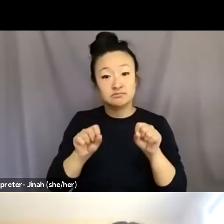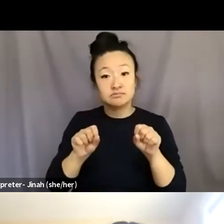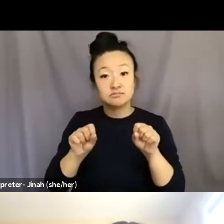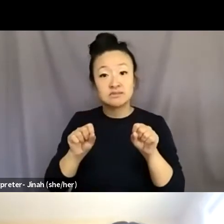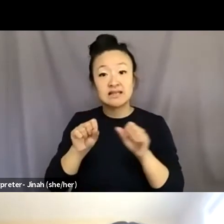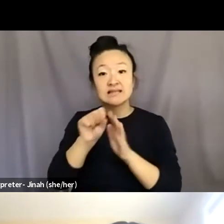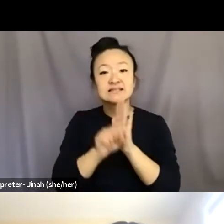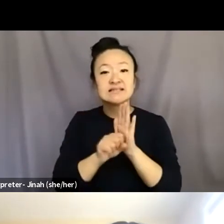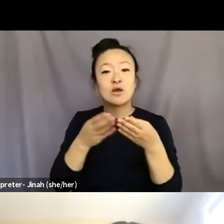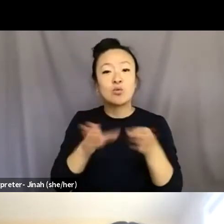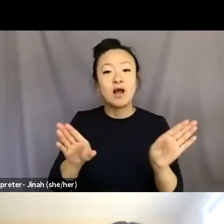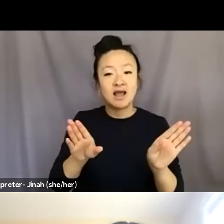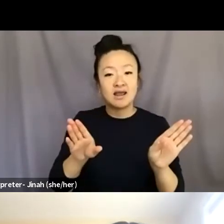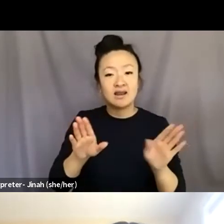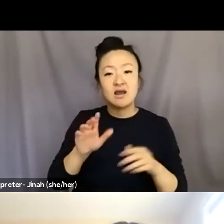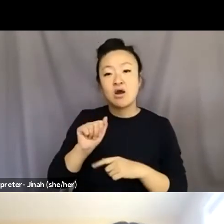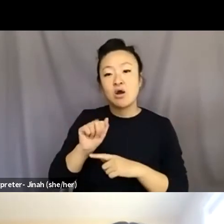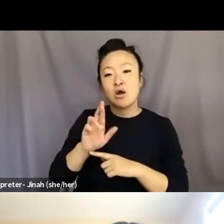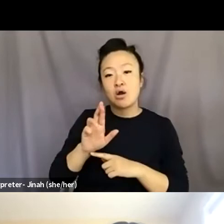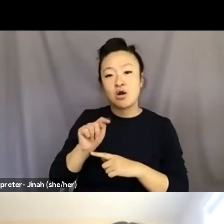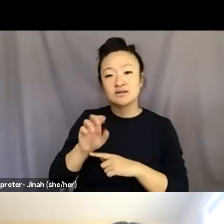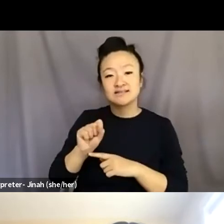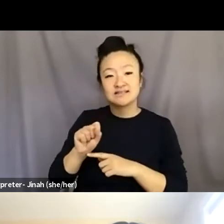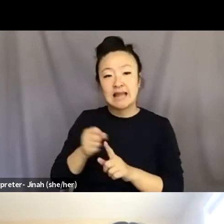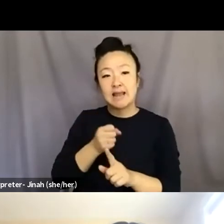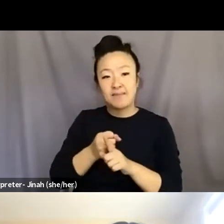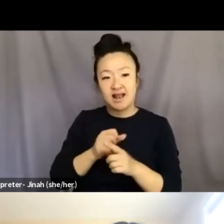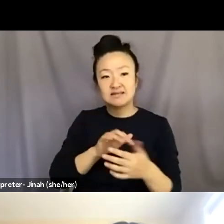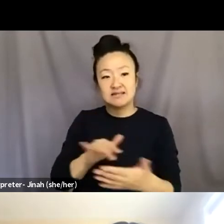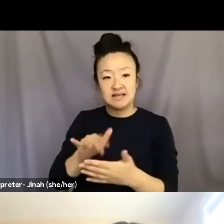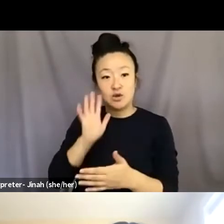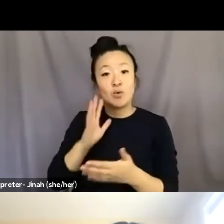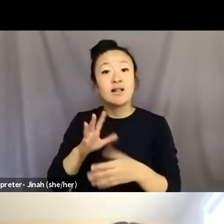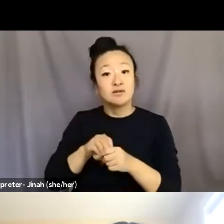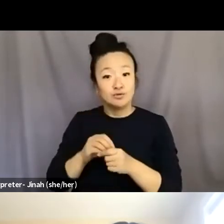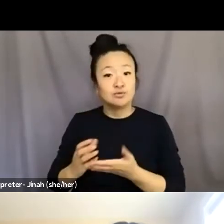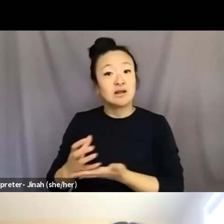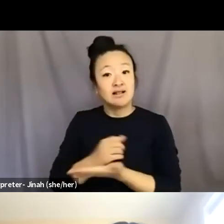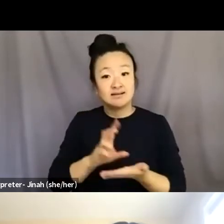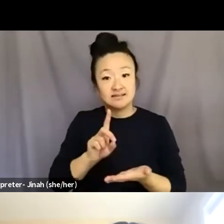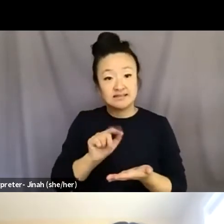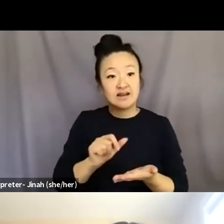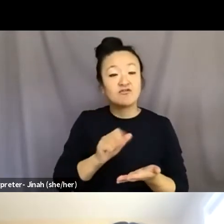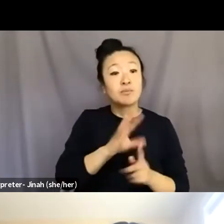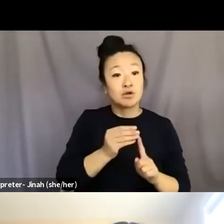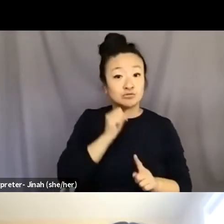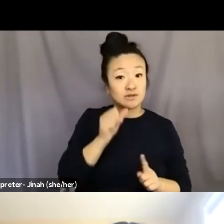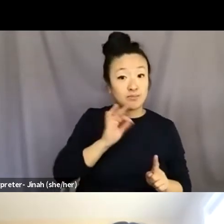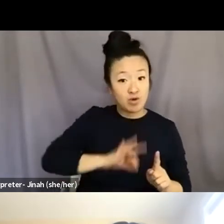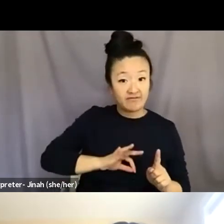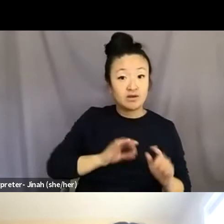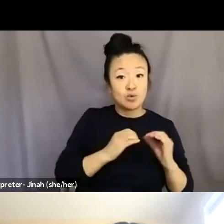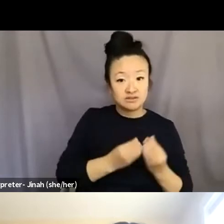statewide COVID-19 arts impact study that will not only include data collection from the cultural nonprofits, but also